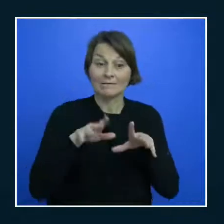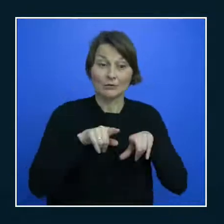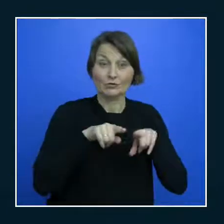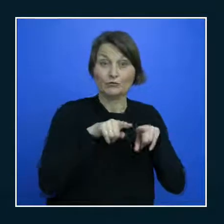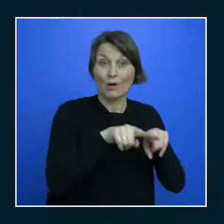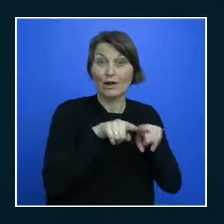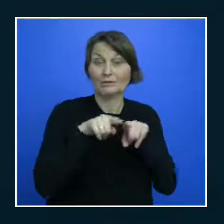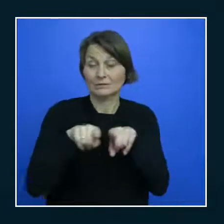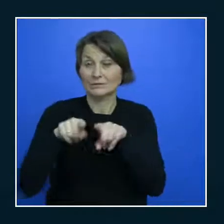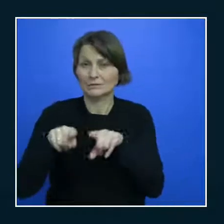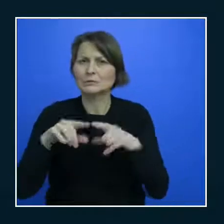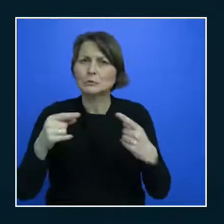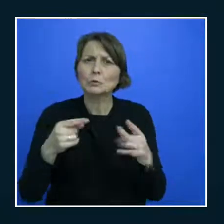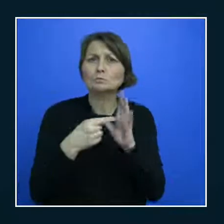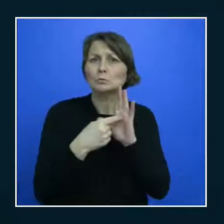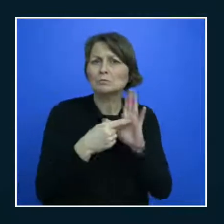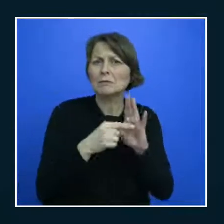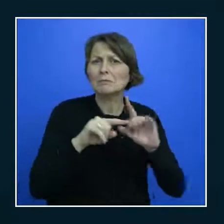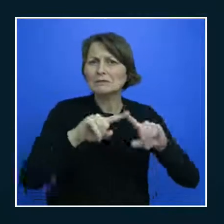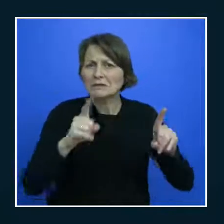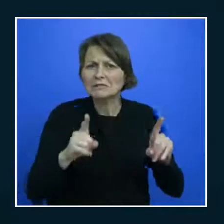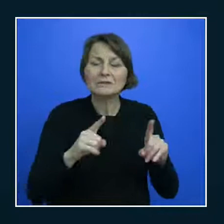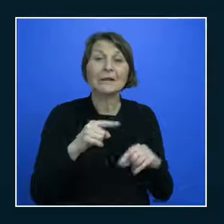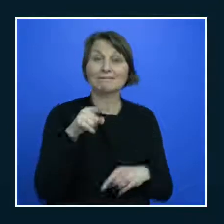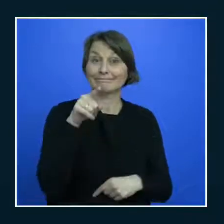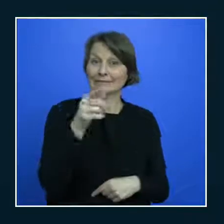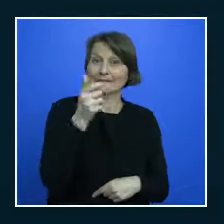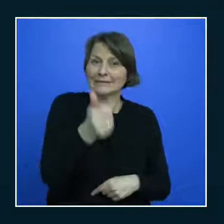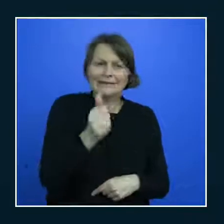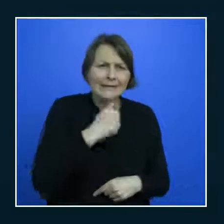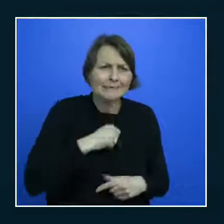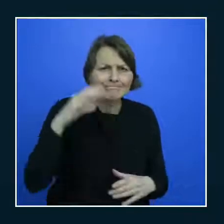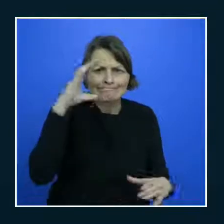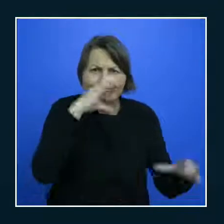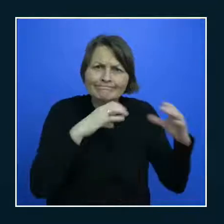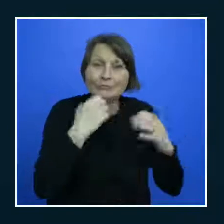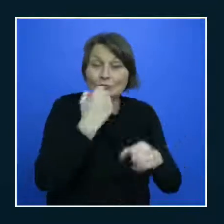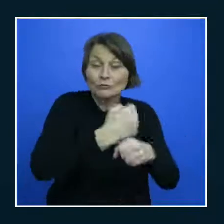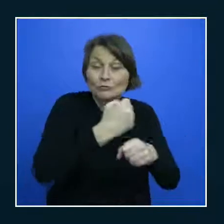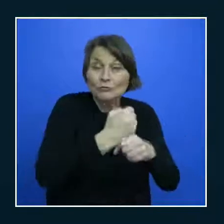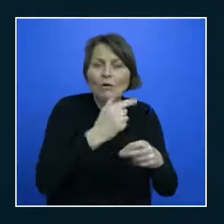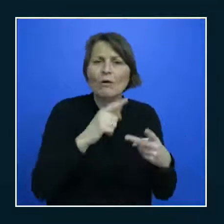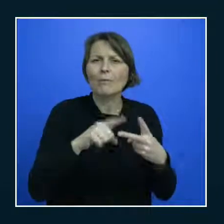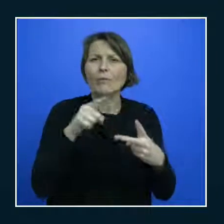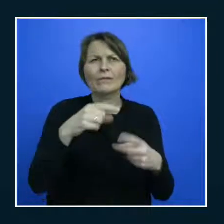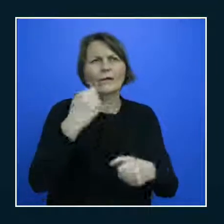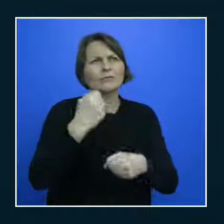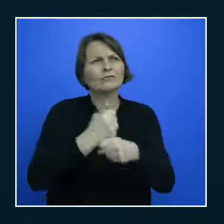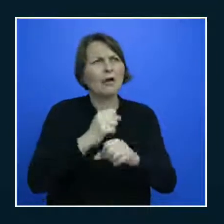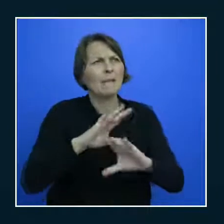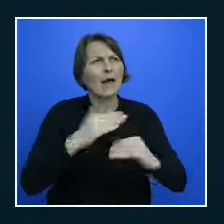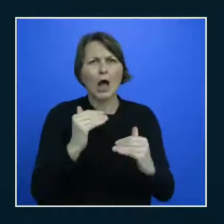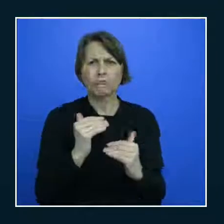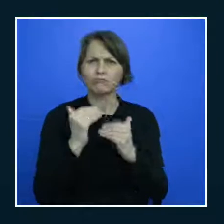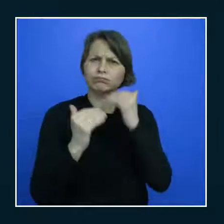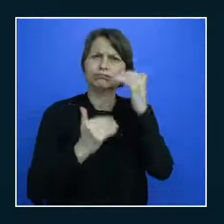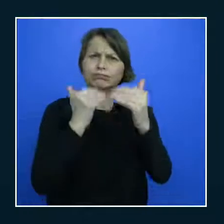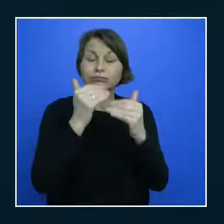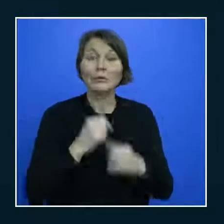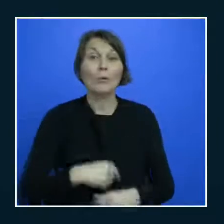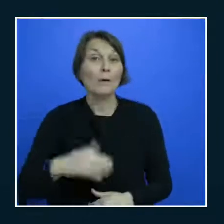how to find a job, career advice, mental health, arts and